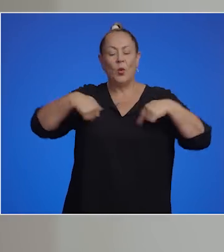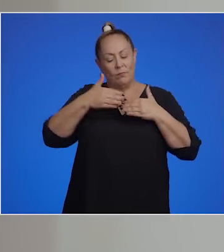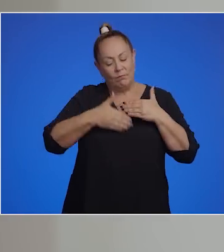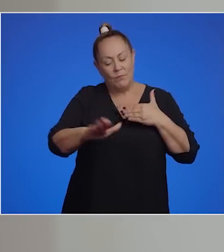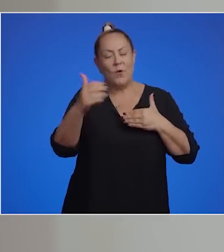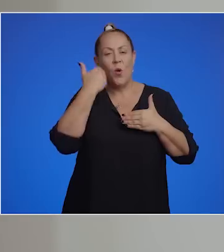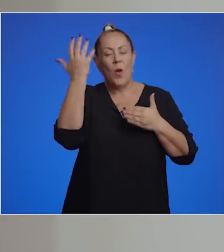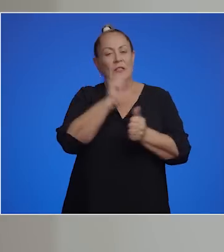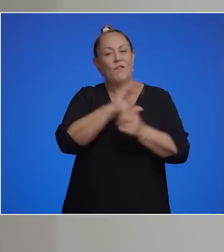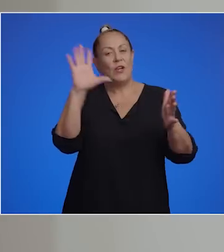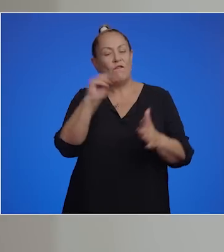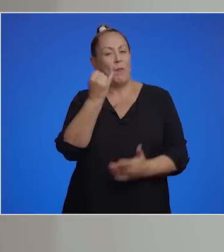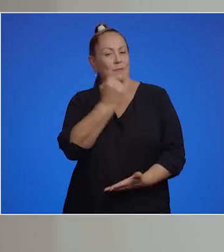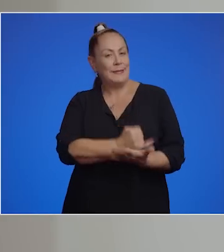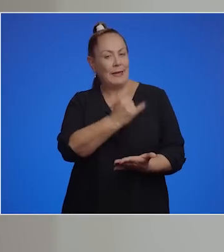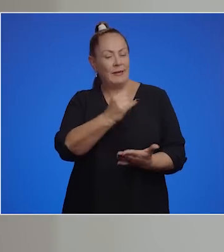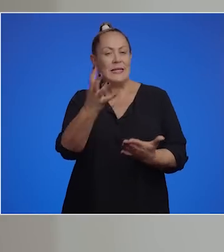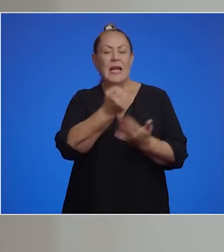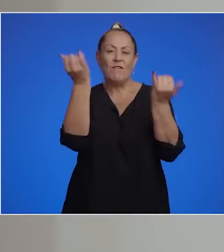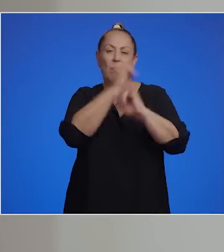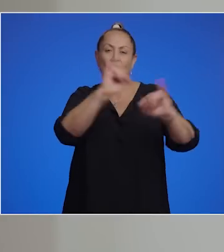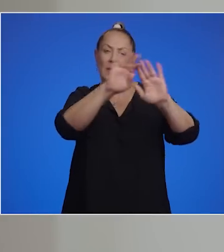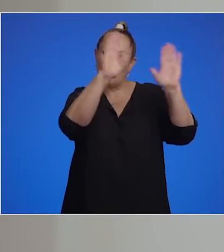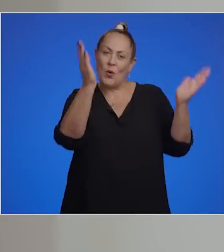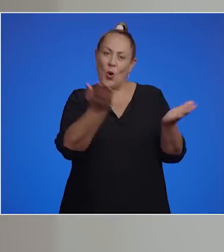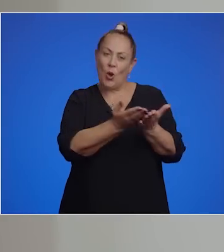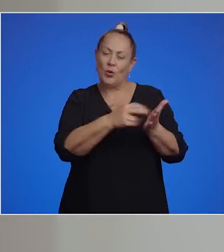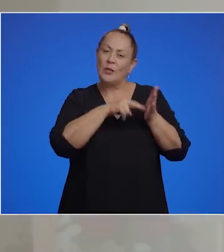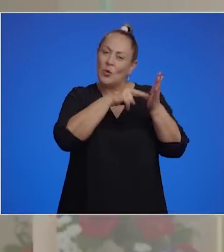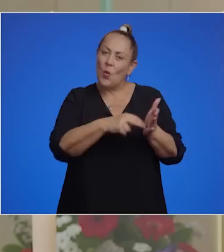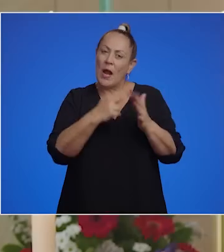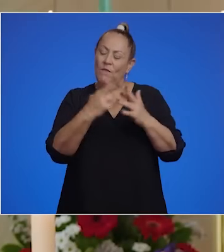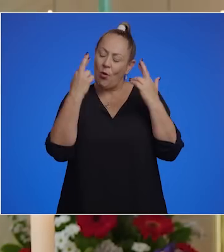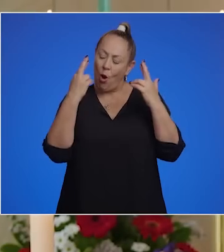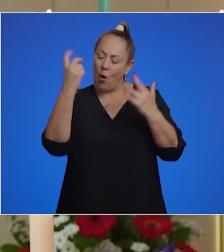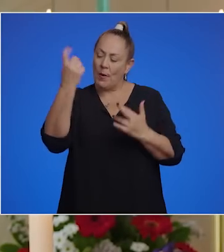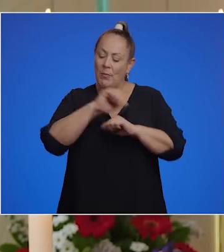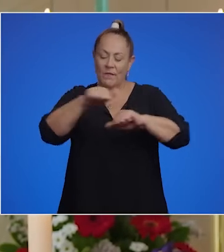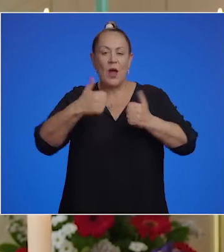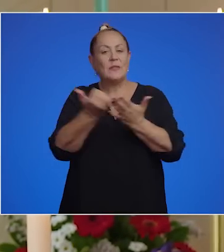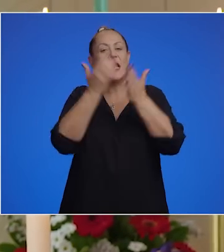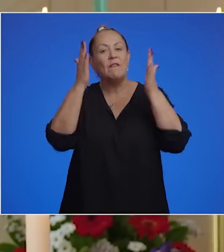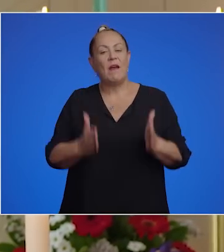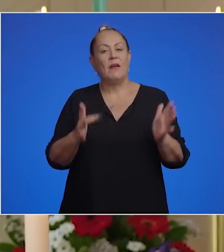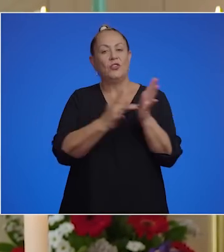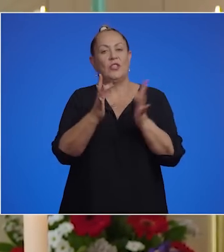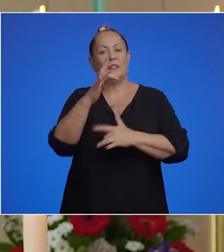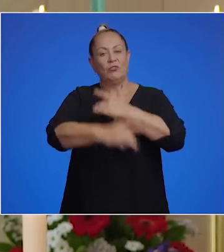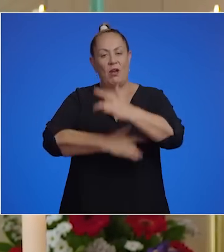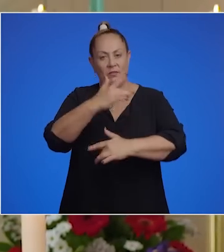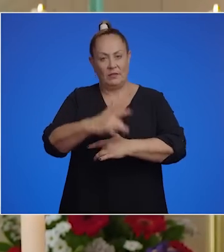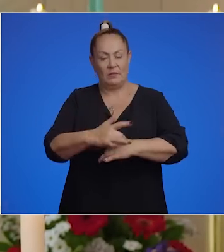mercy, we may be always free from sin and safe from all distress, as we await the blessed hope and the coming of our Saviour, Jesus